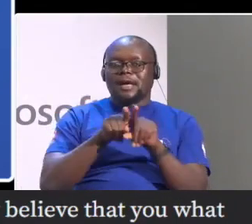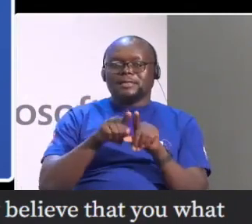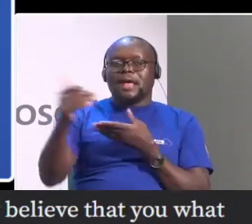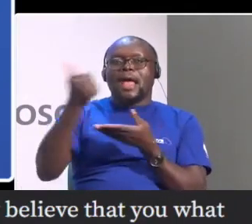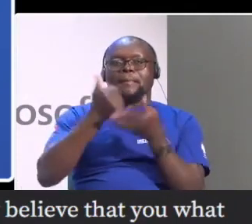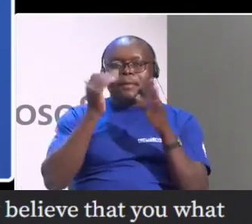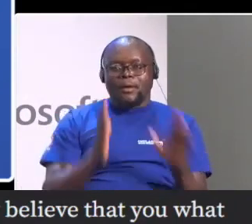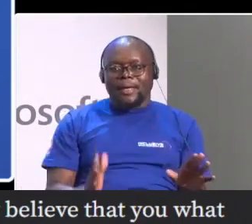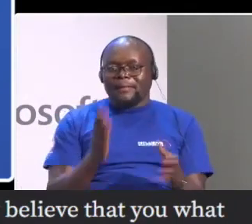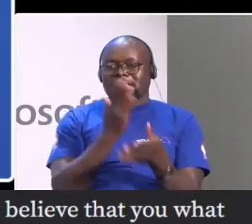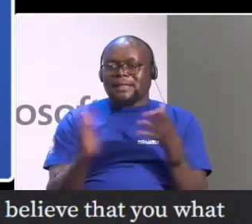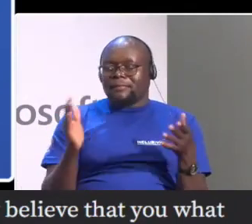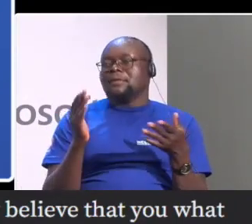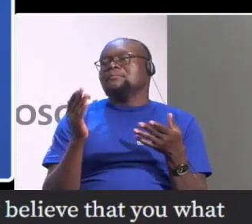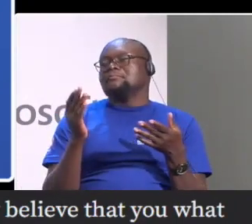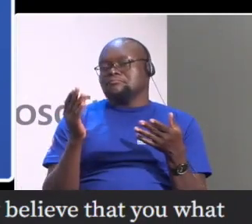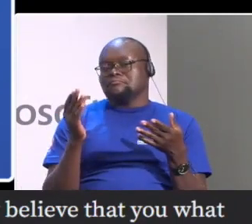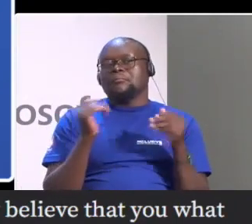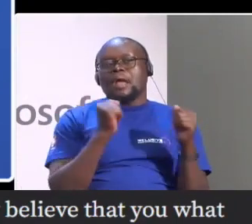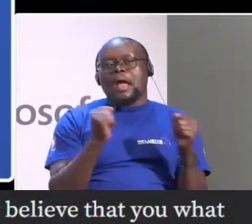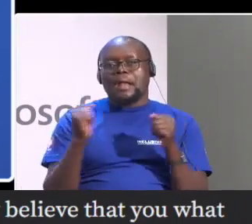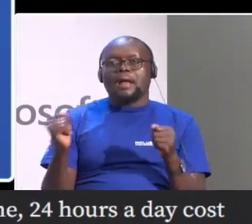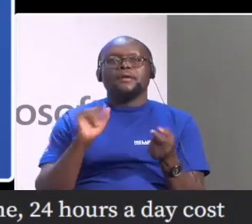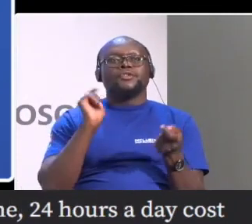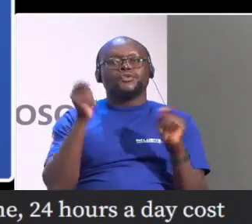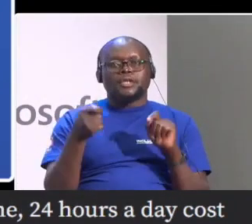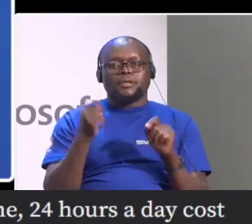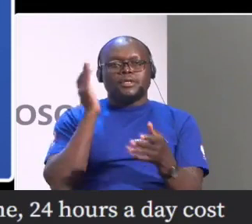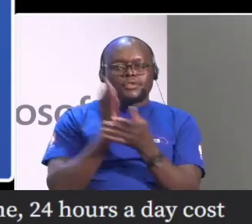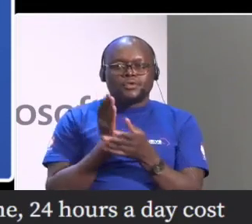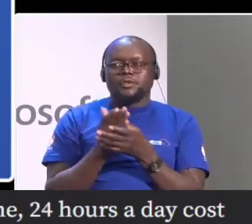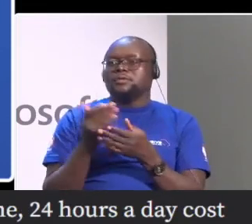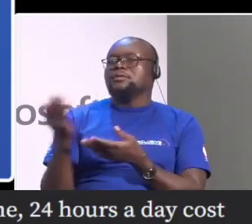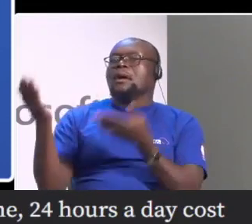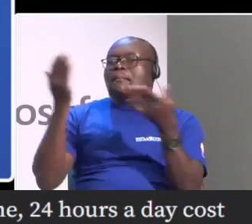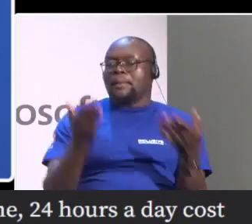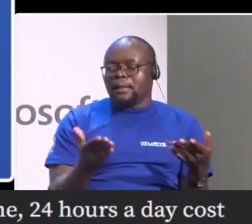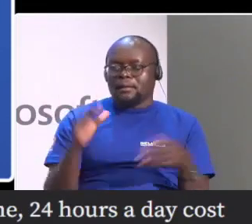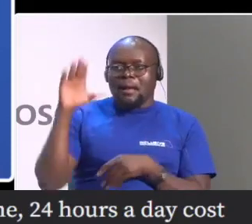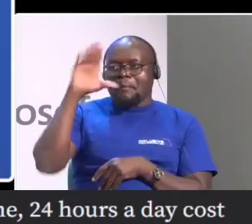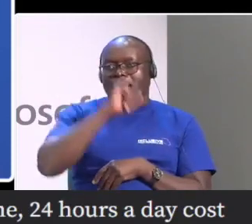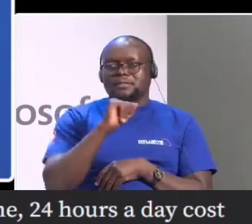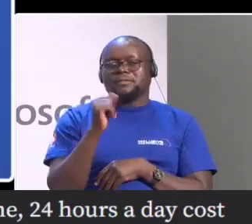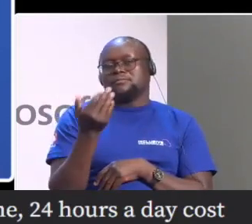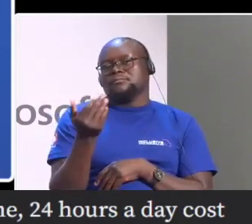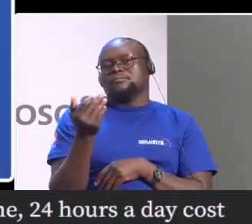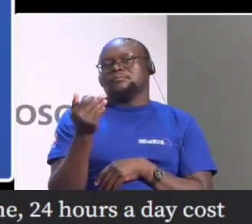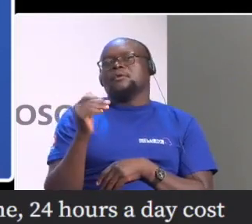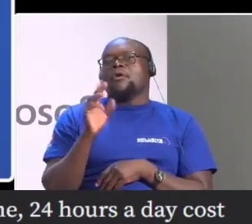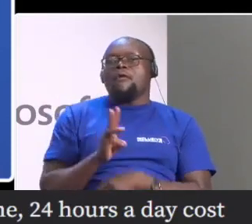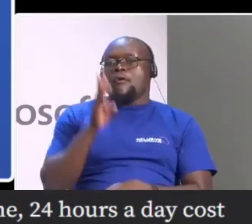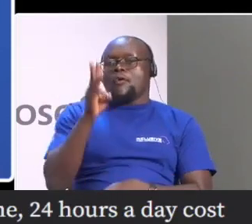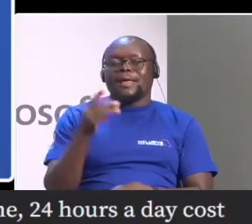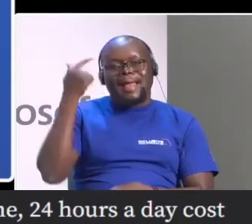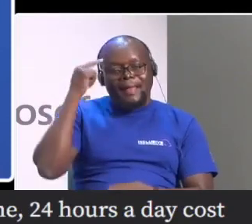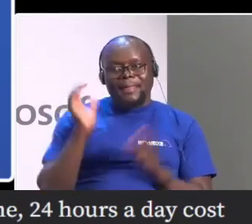employer as something insurmountable. So it's really coming to life. Lack of will. I think in